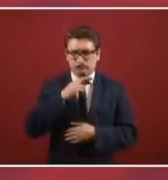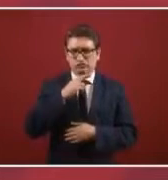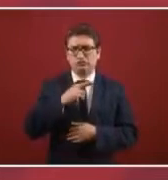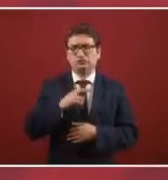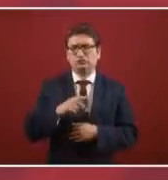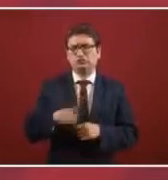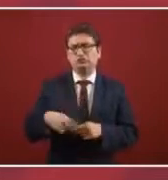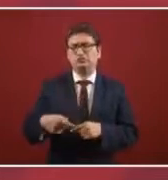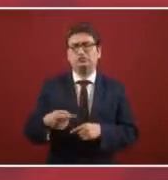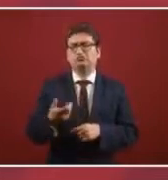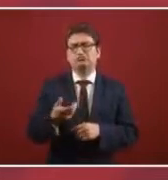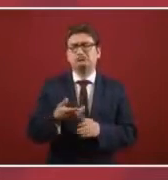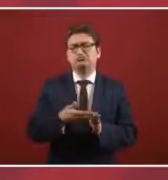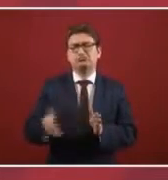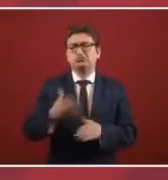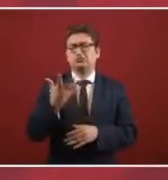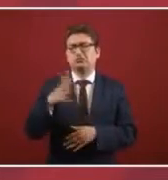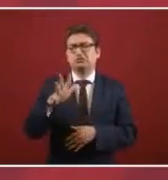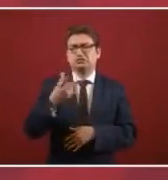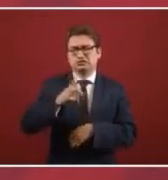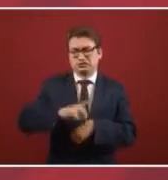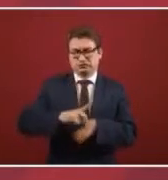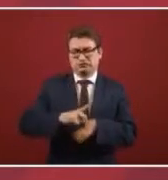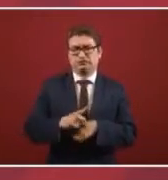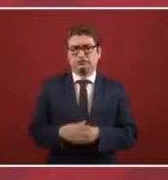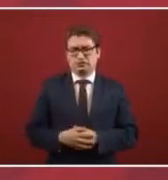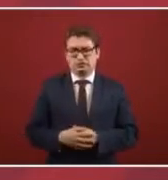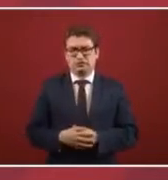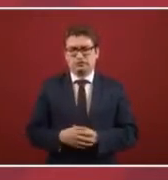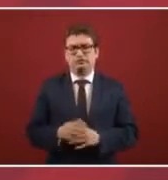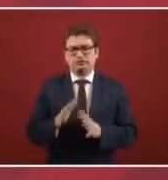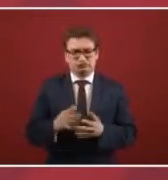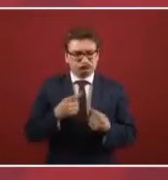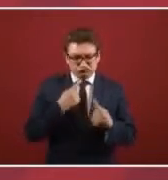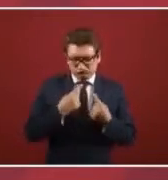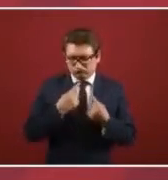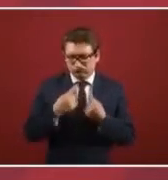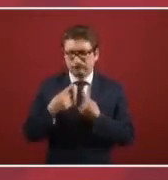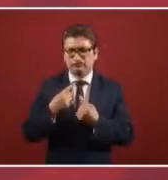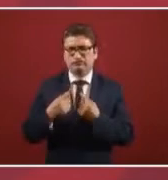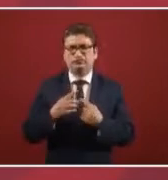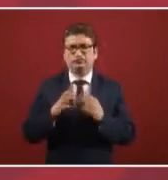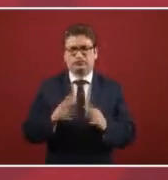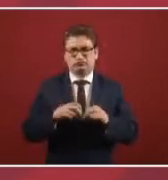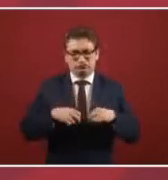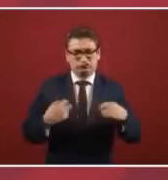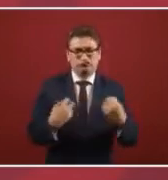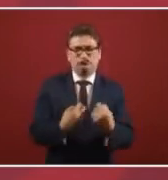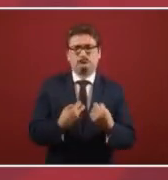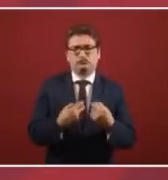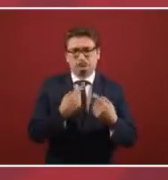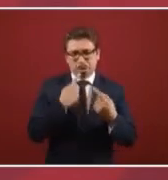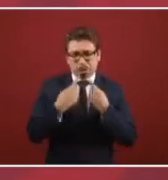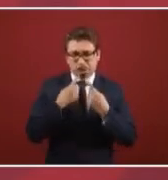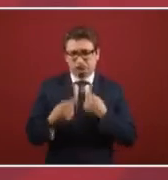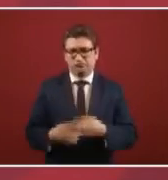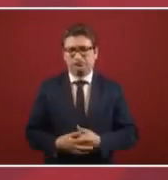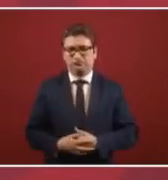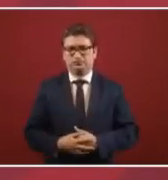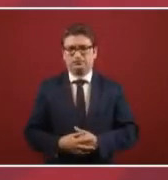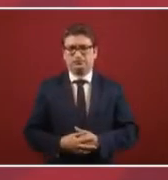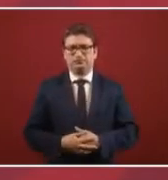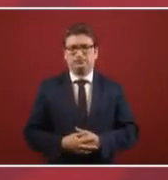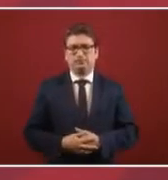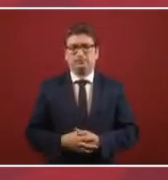en 10 días, at most in ya 10 days, está we will convene instalada la mesa and we will